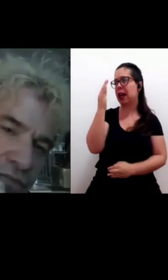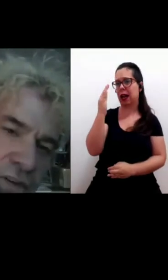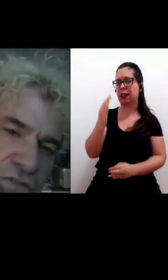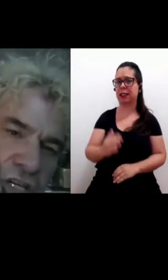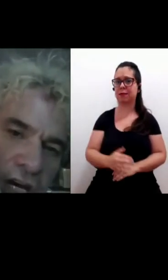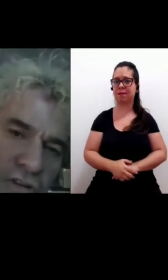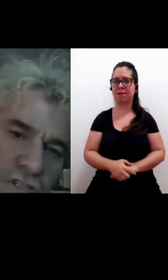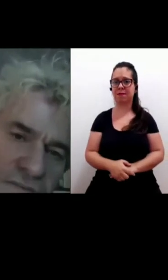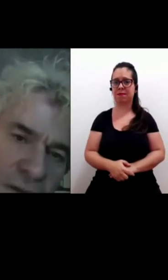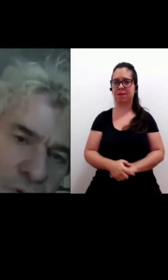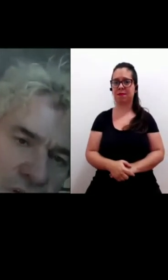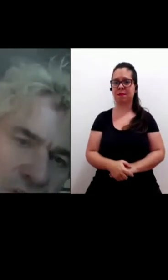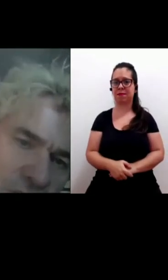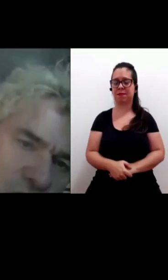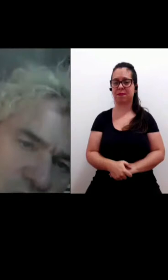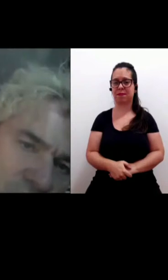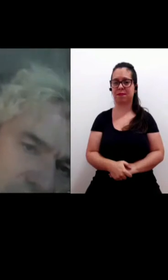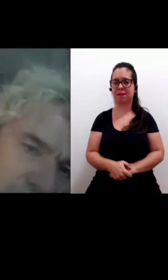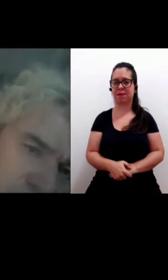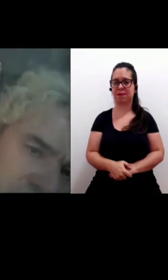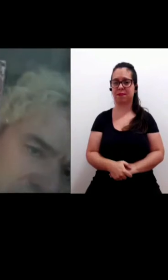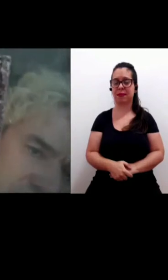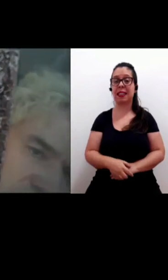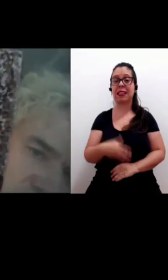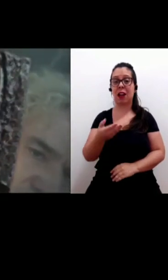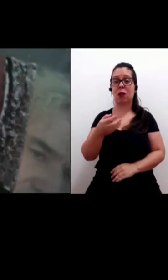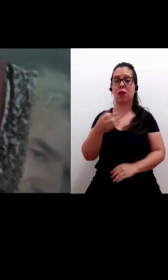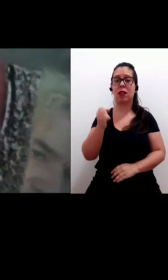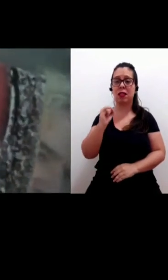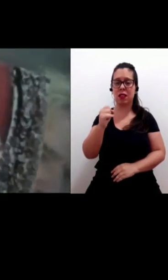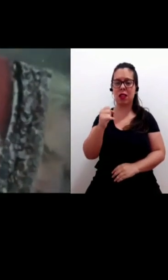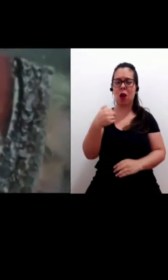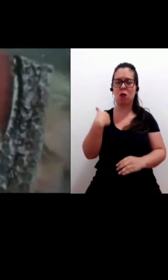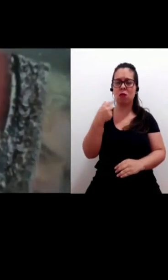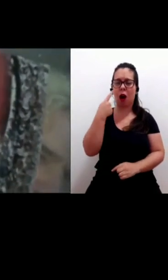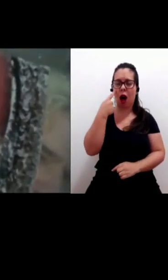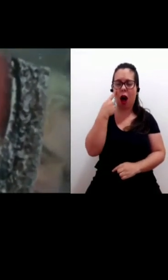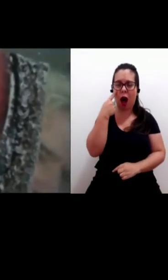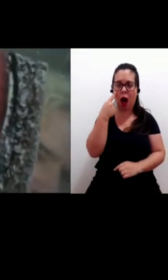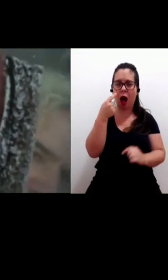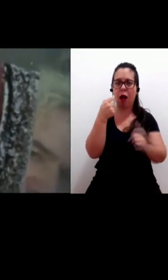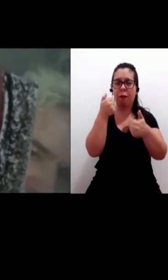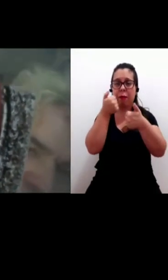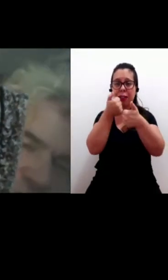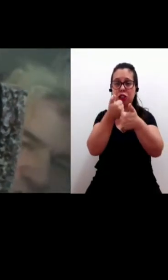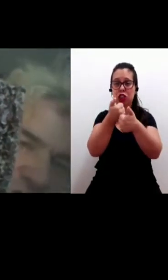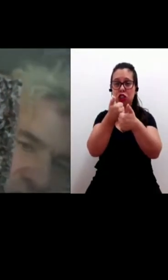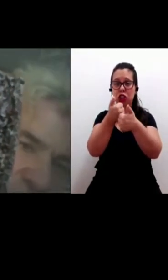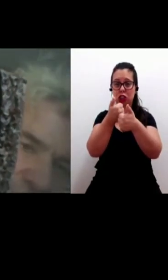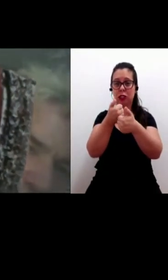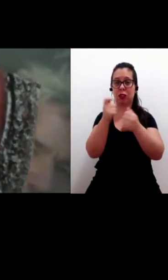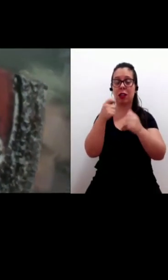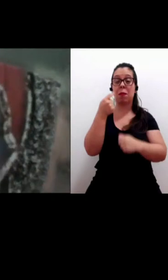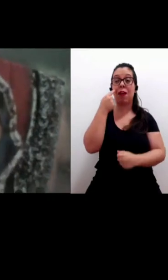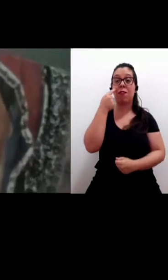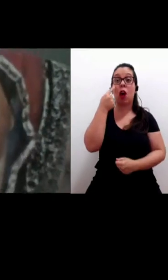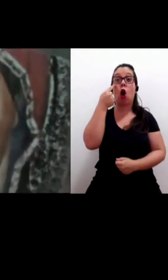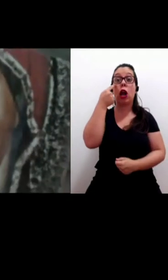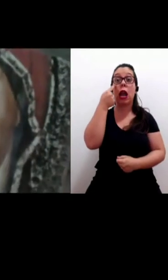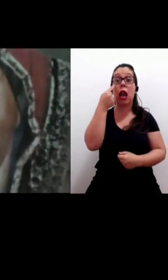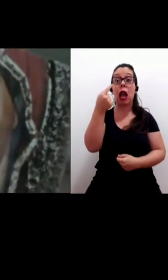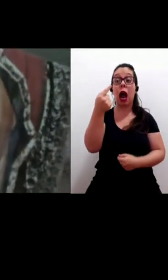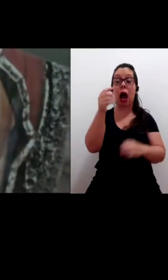So this is 1500s. And if I put this close to the camera, you see where she's looking. So this is, of course, the Virgin